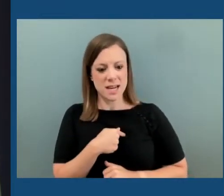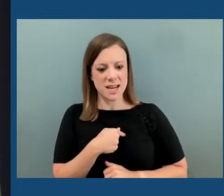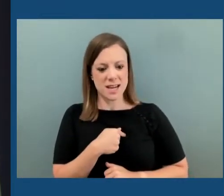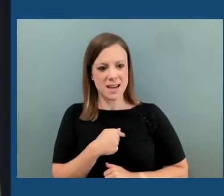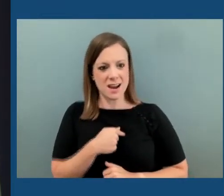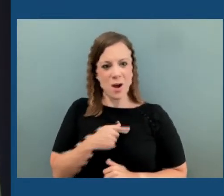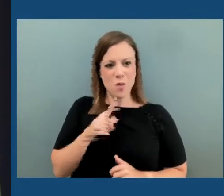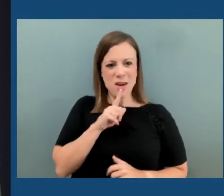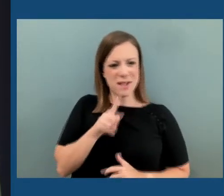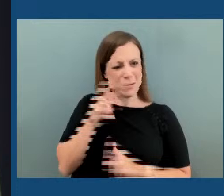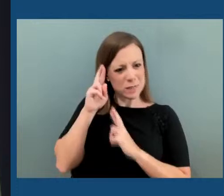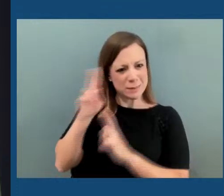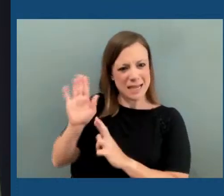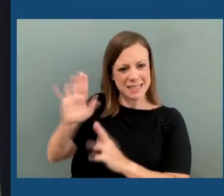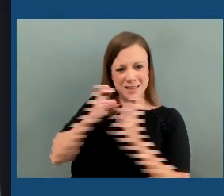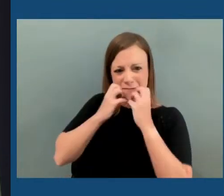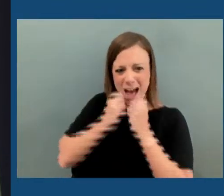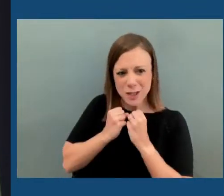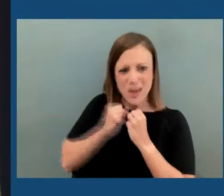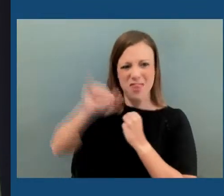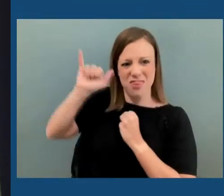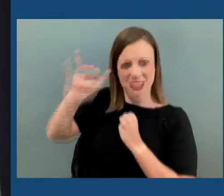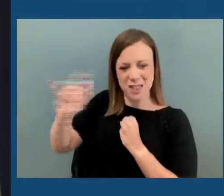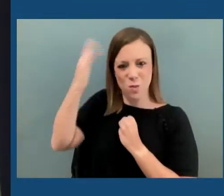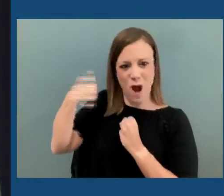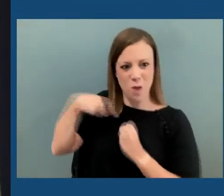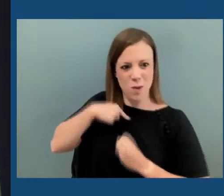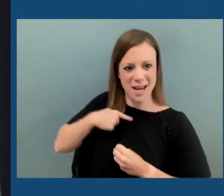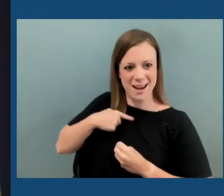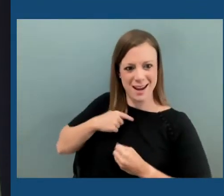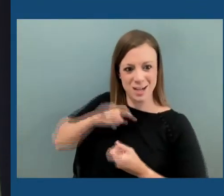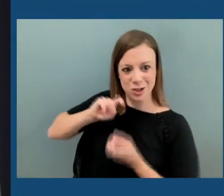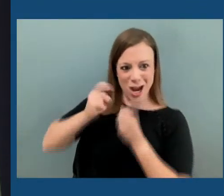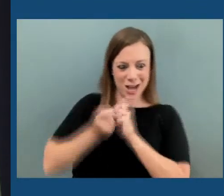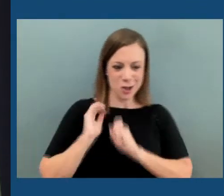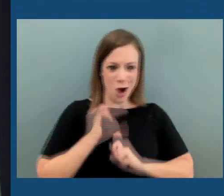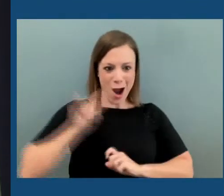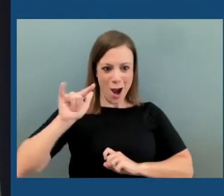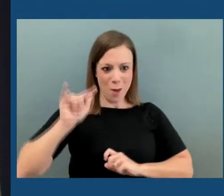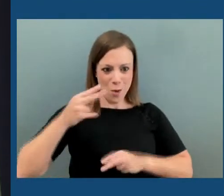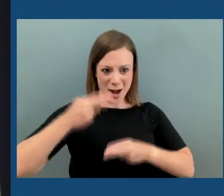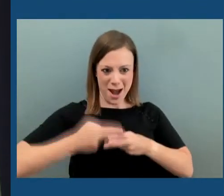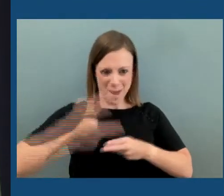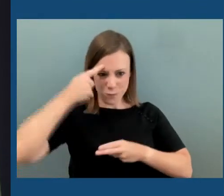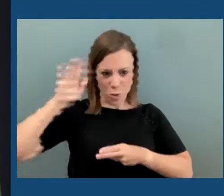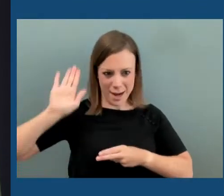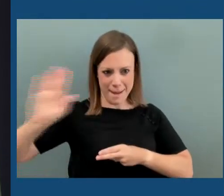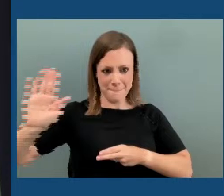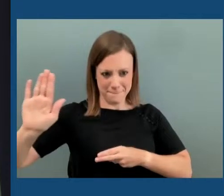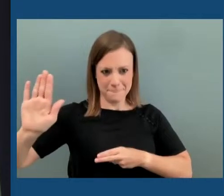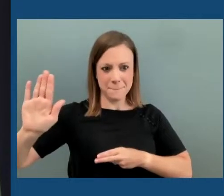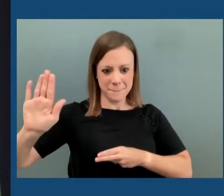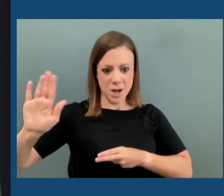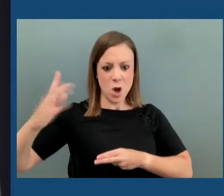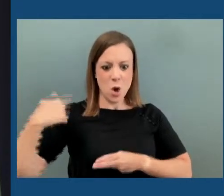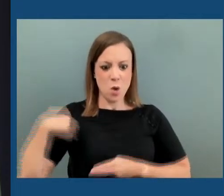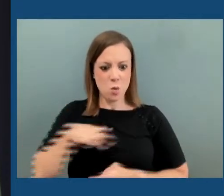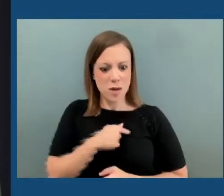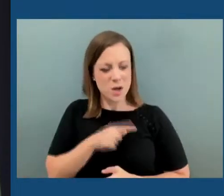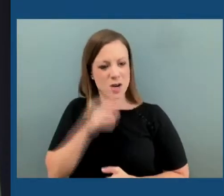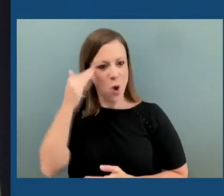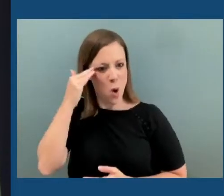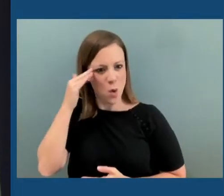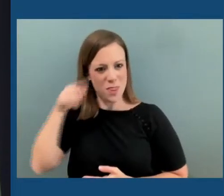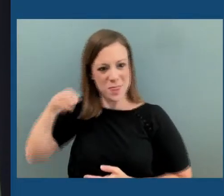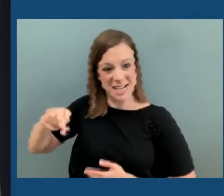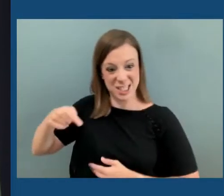him. And when our physical structure embodies those values and showcases that to the rest of the world, then we're doing